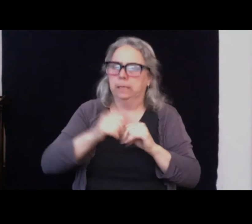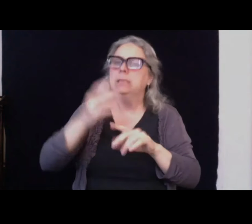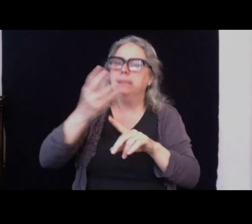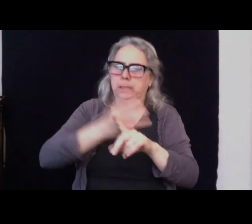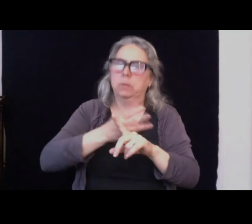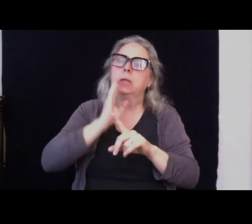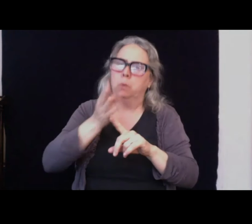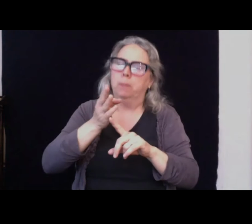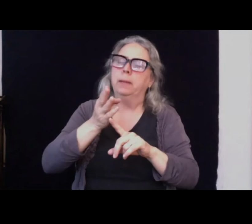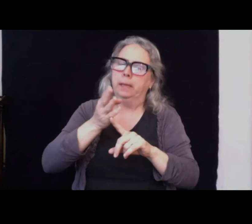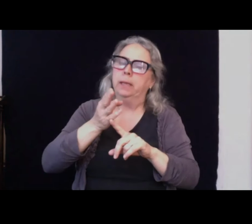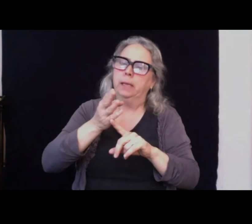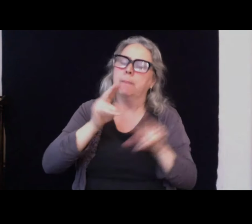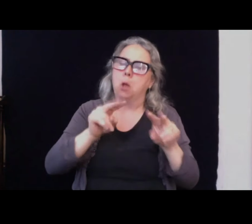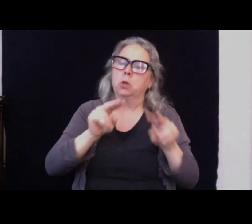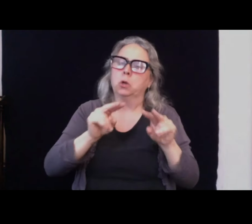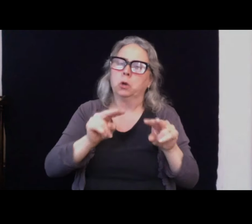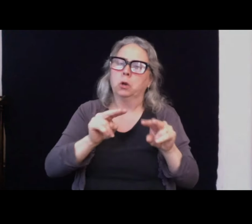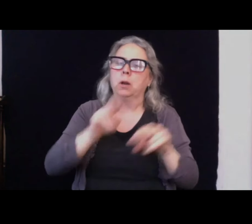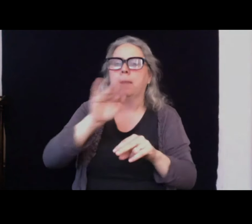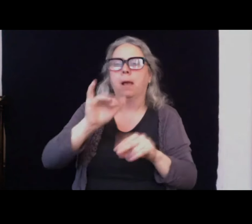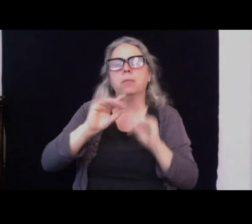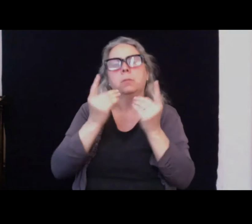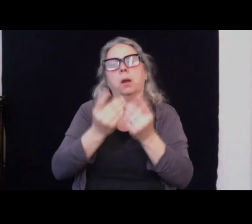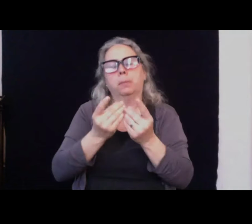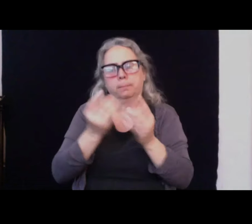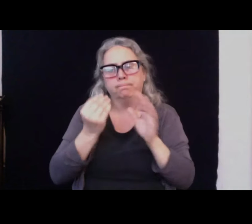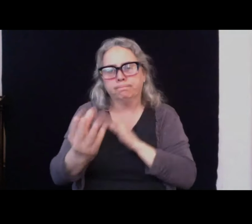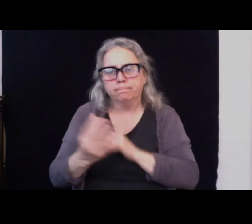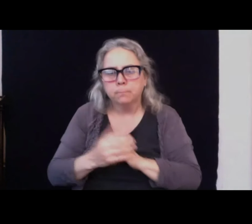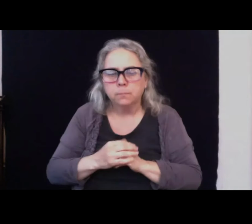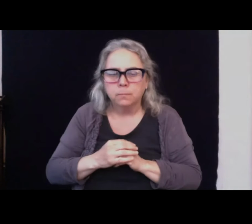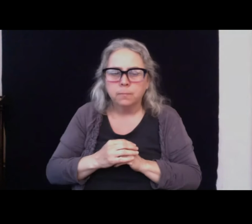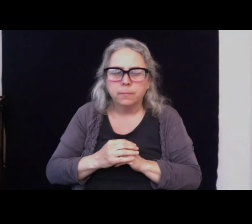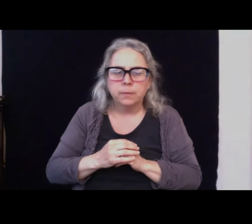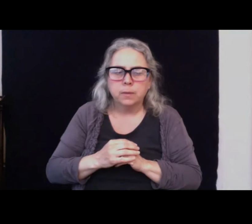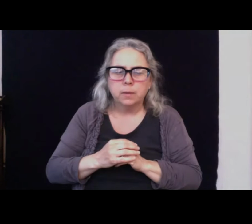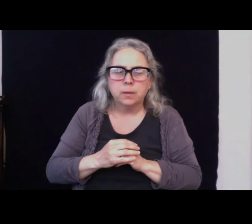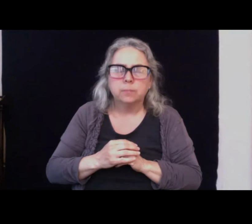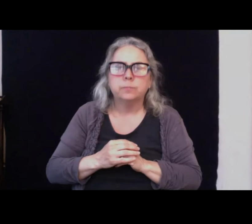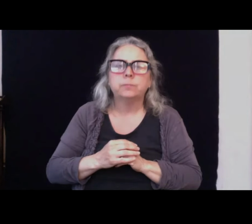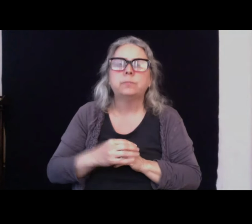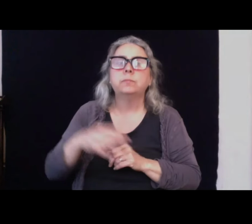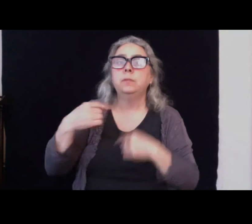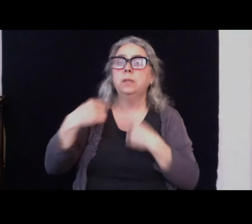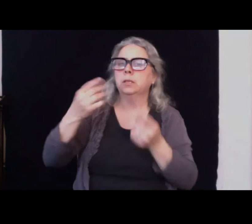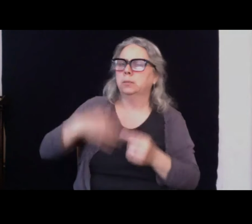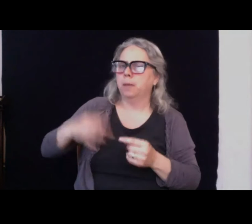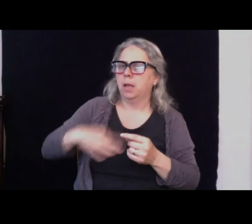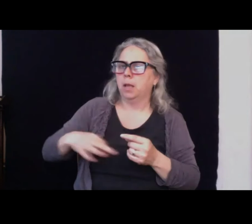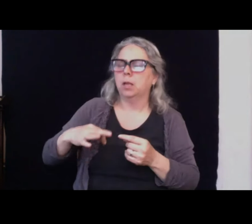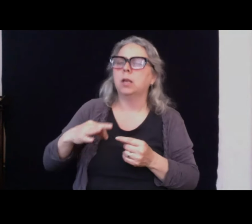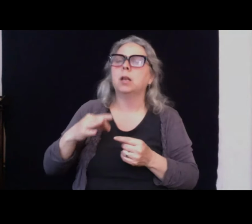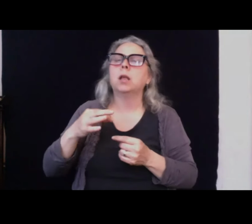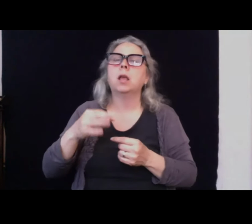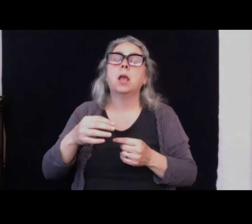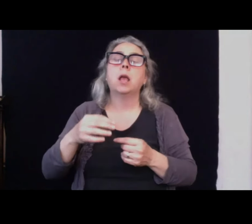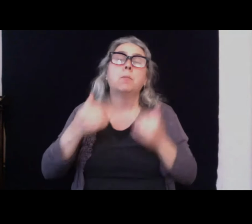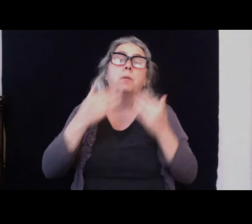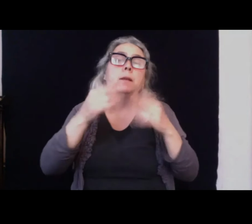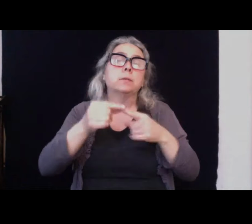be monitored by the department. Since Maine has begun to provide special